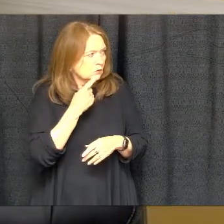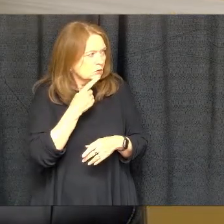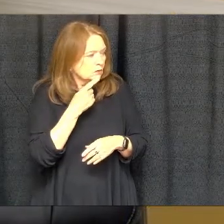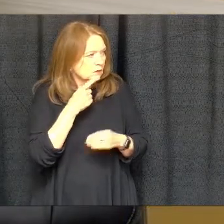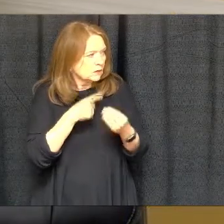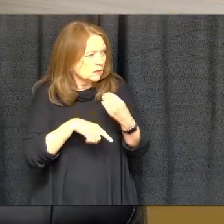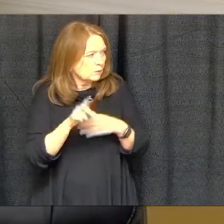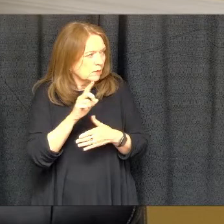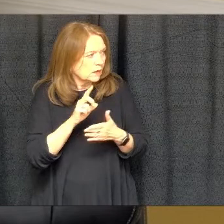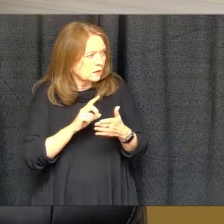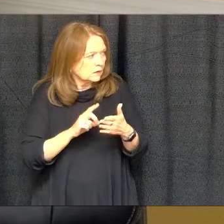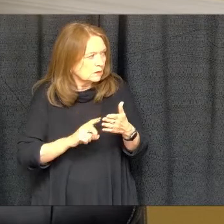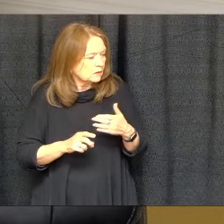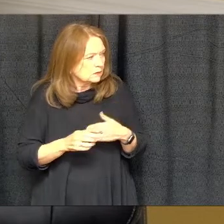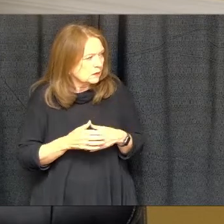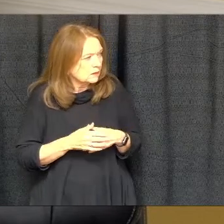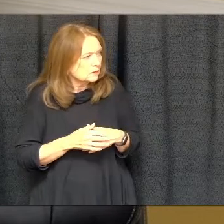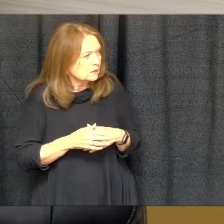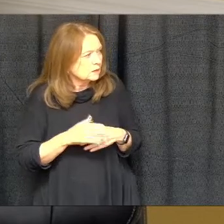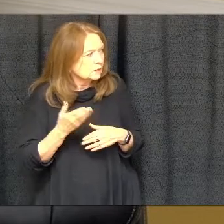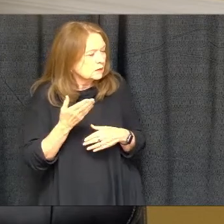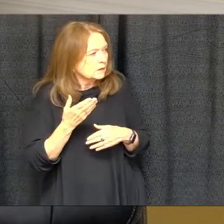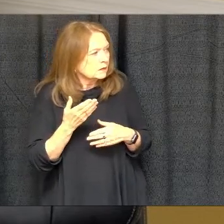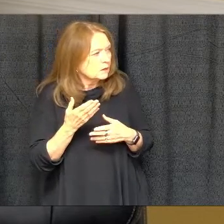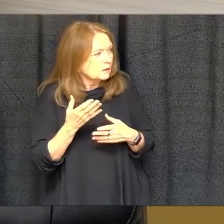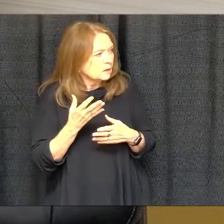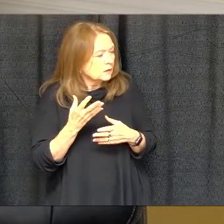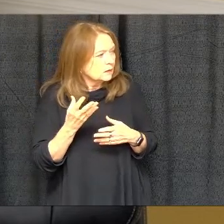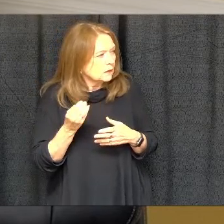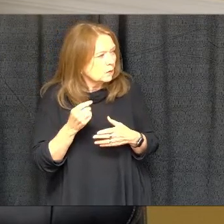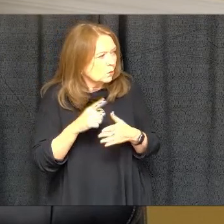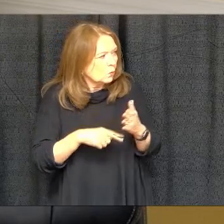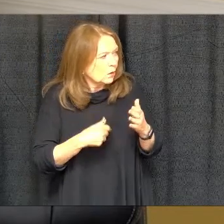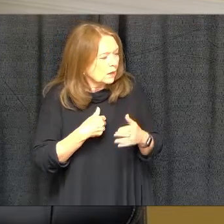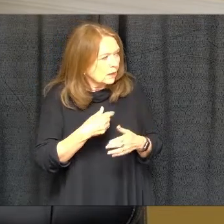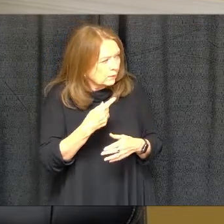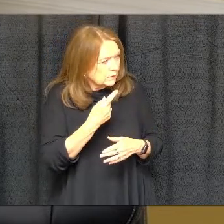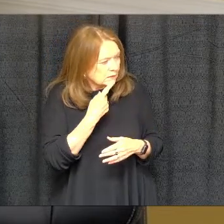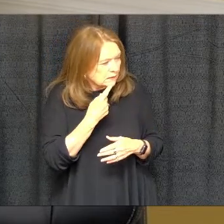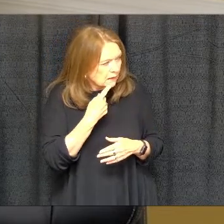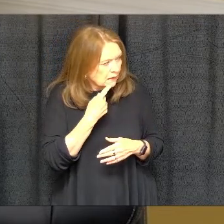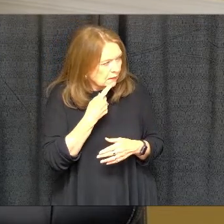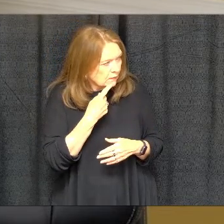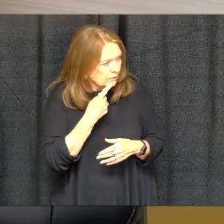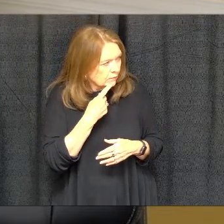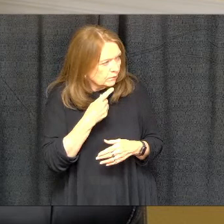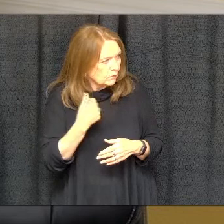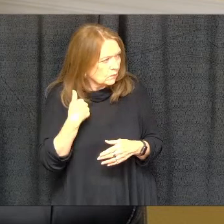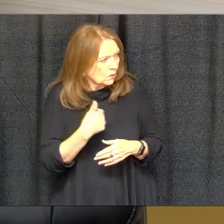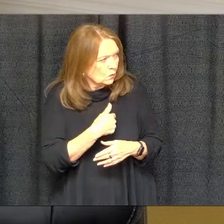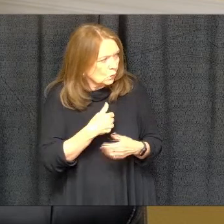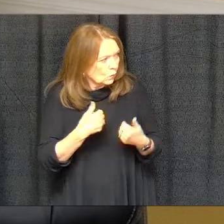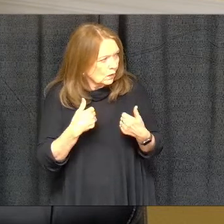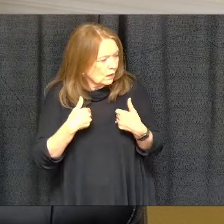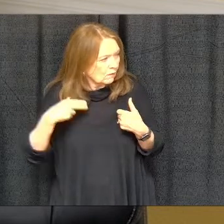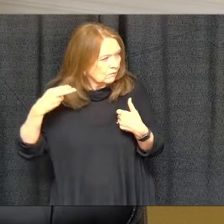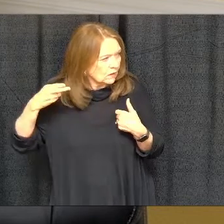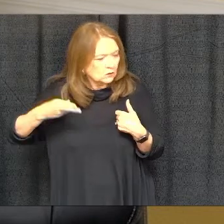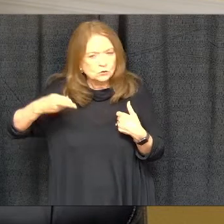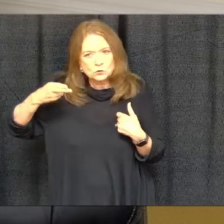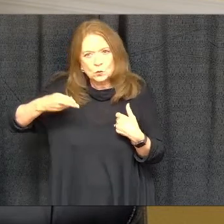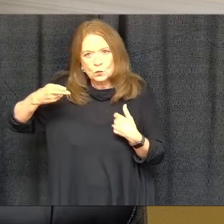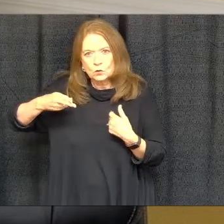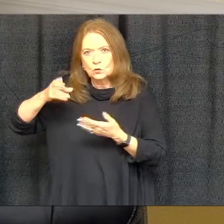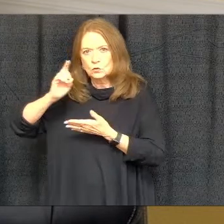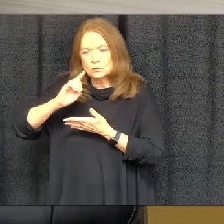for all different communities and things like that. And what I'm saying is this. We have historical